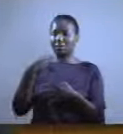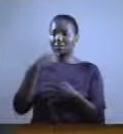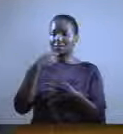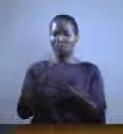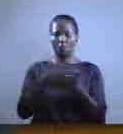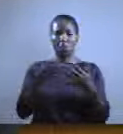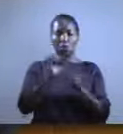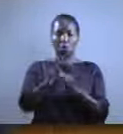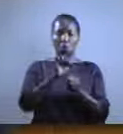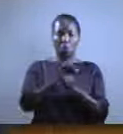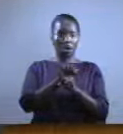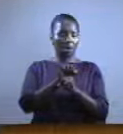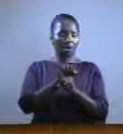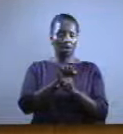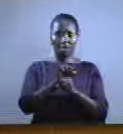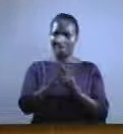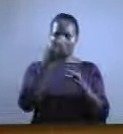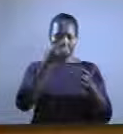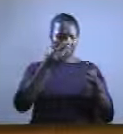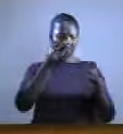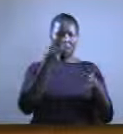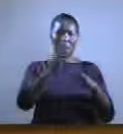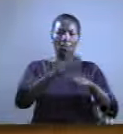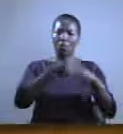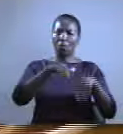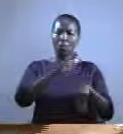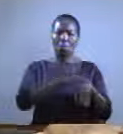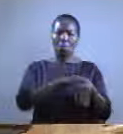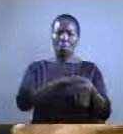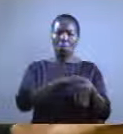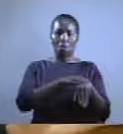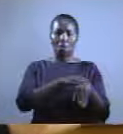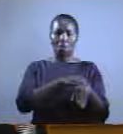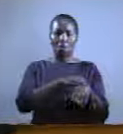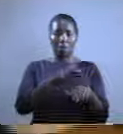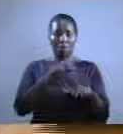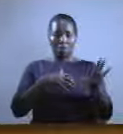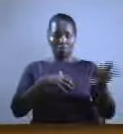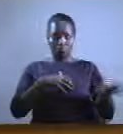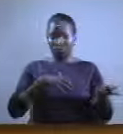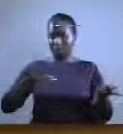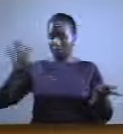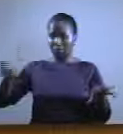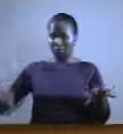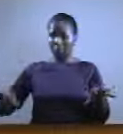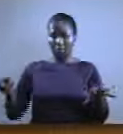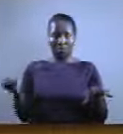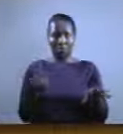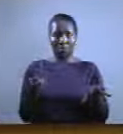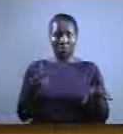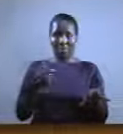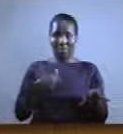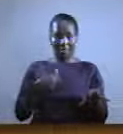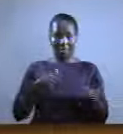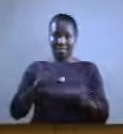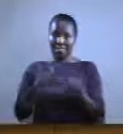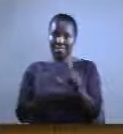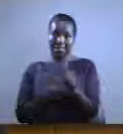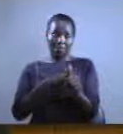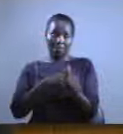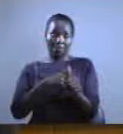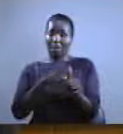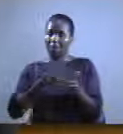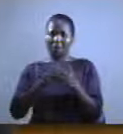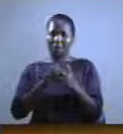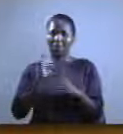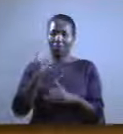given up looking for work, as a percentage of the labour force between our provinces, I don't think the Deputy Minister or Honourable Manuel will have a problem with this